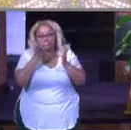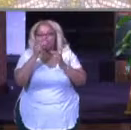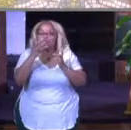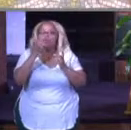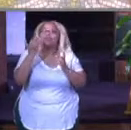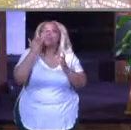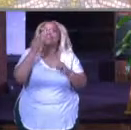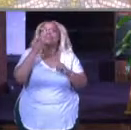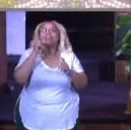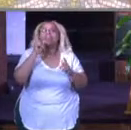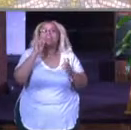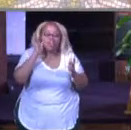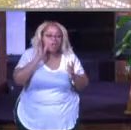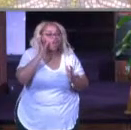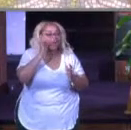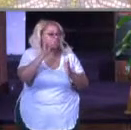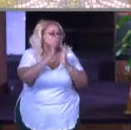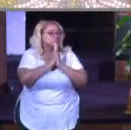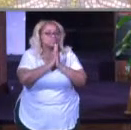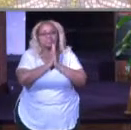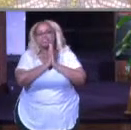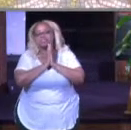this way. He wanted you to know he heard